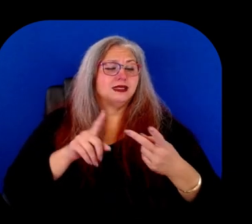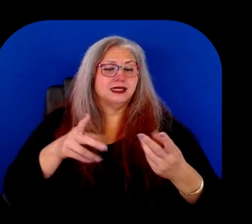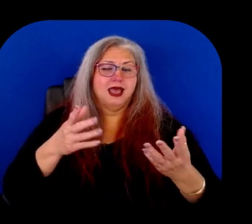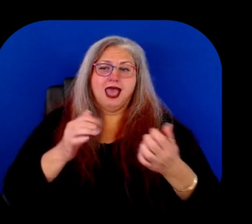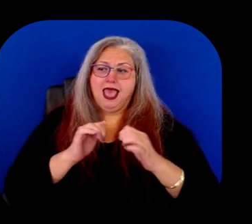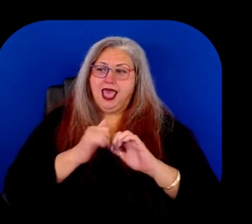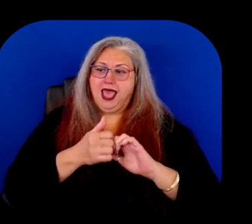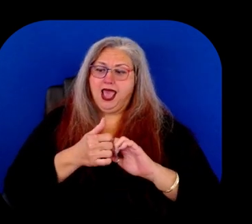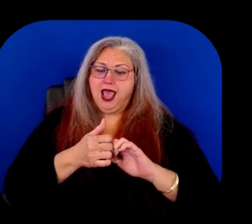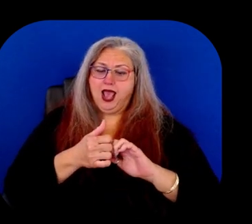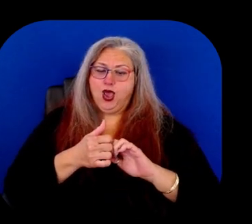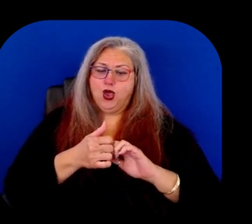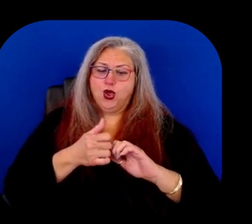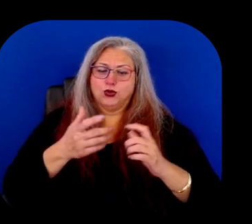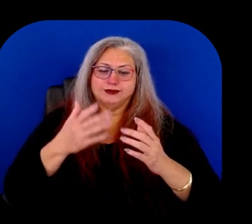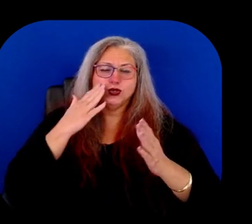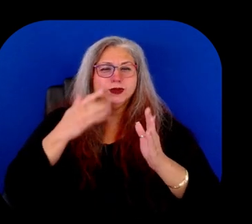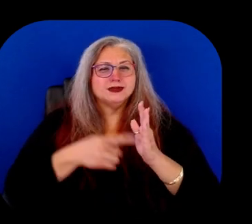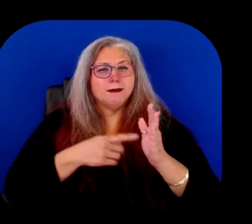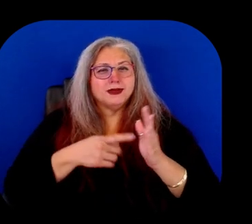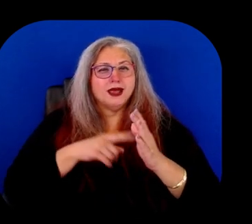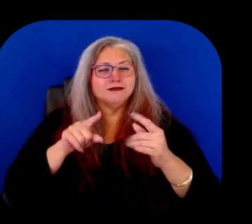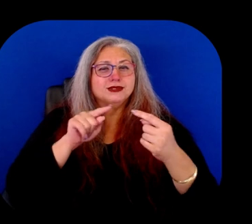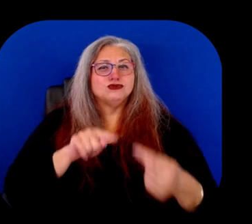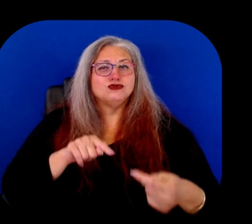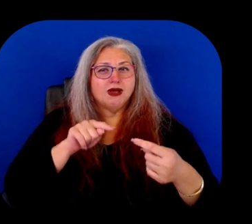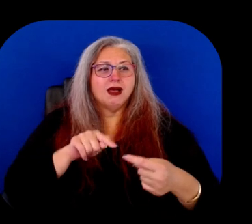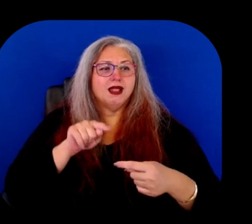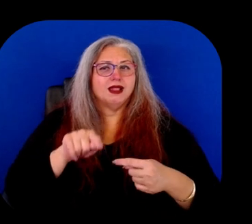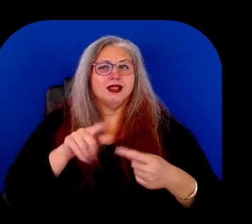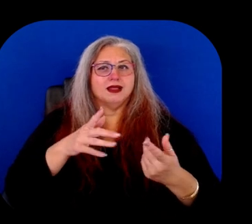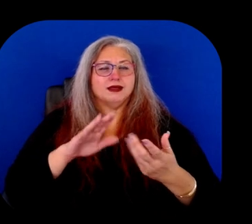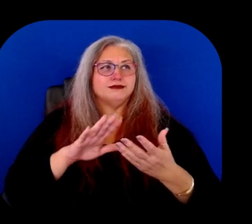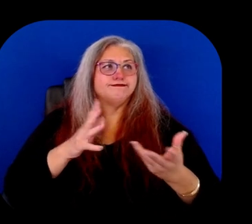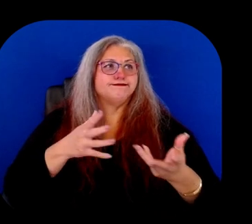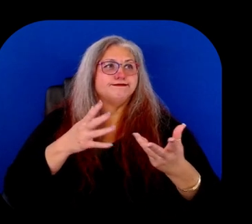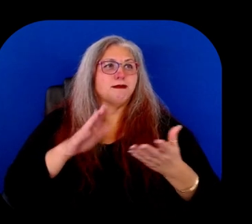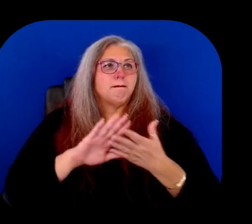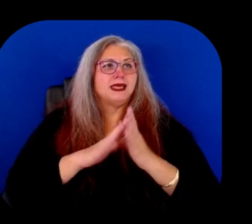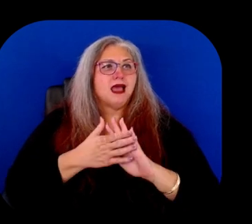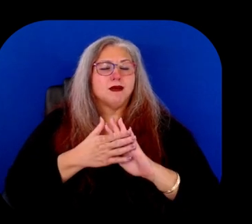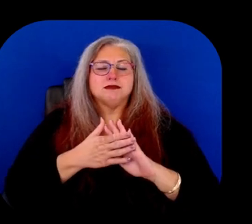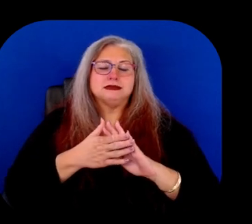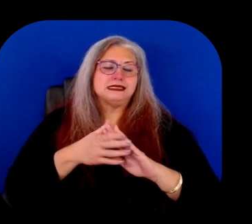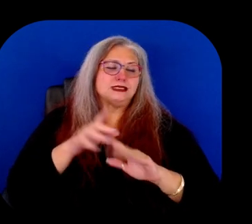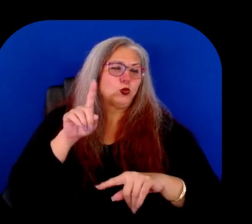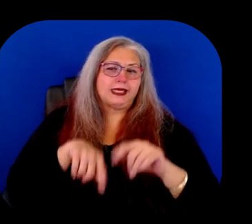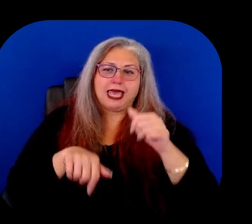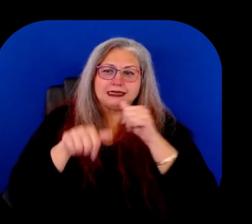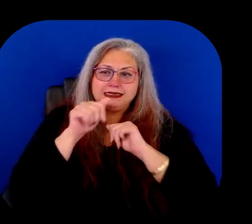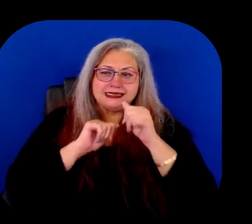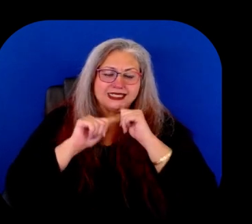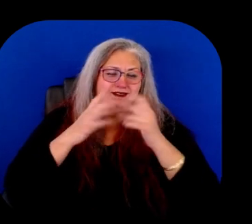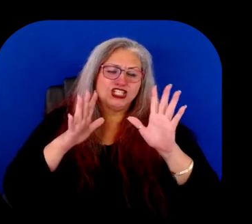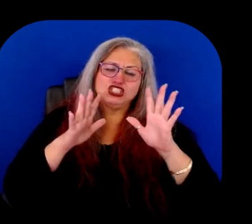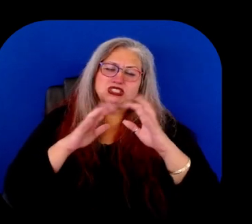how, you know, sometimes the struggle is, it gets so unbearable that you